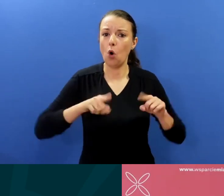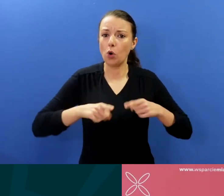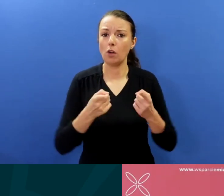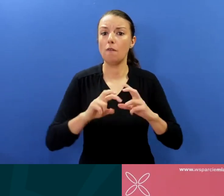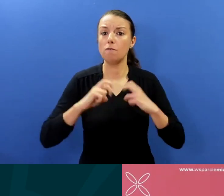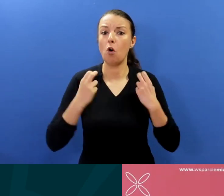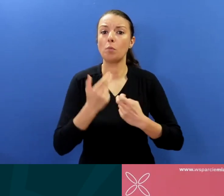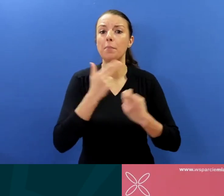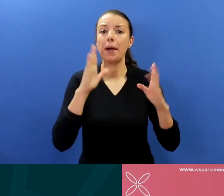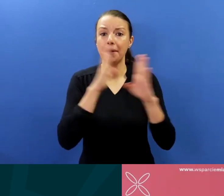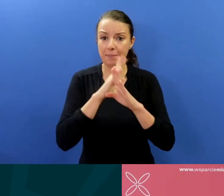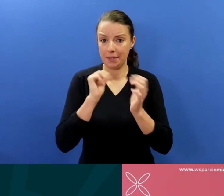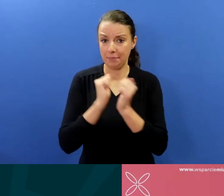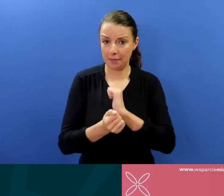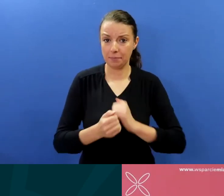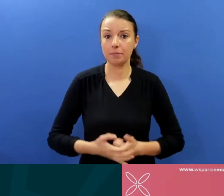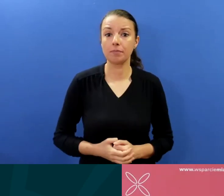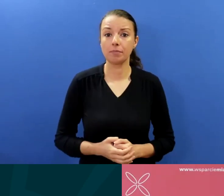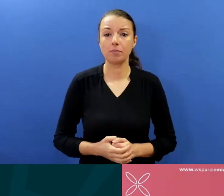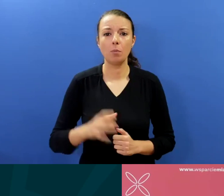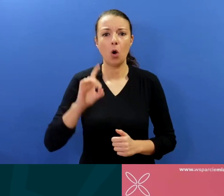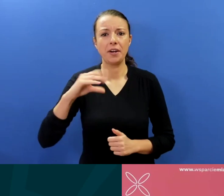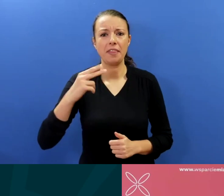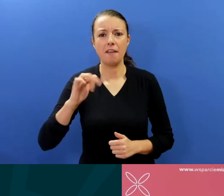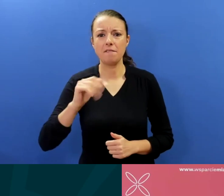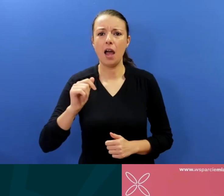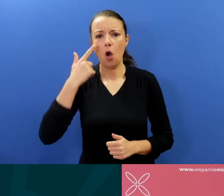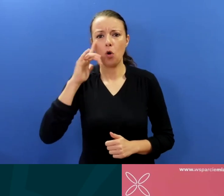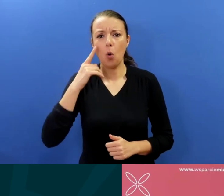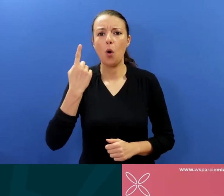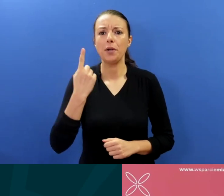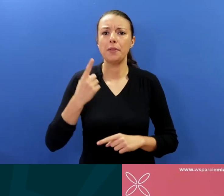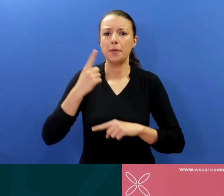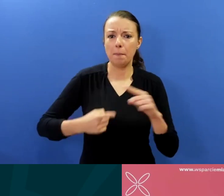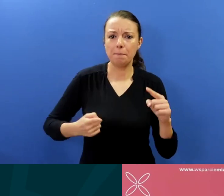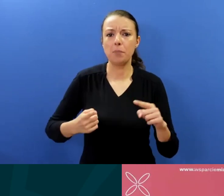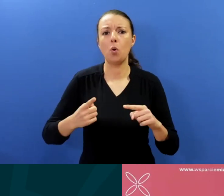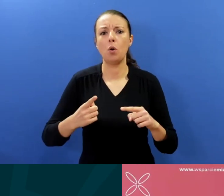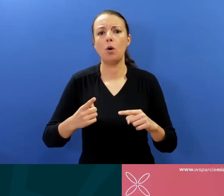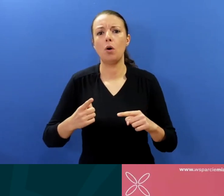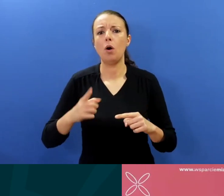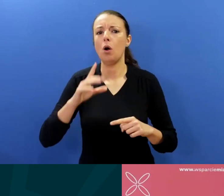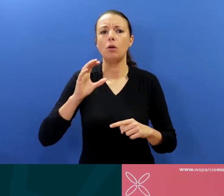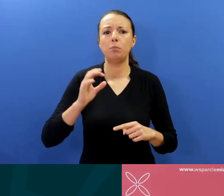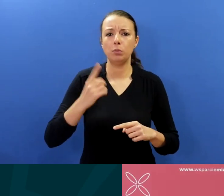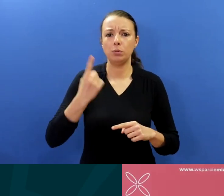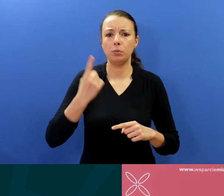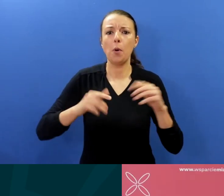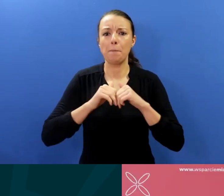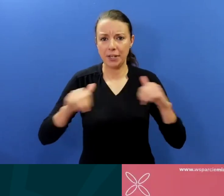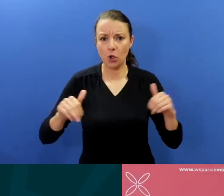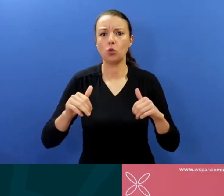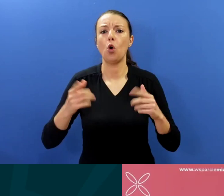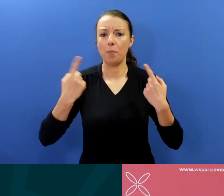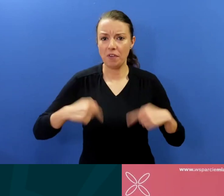is about 500,000 people. We had 50 people in the room. So already, it's not the same proportion like for the